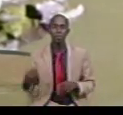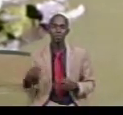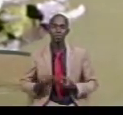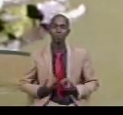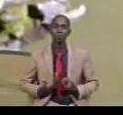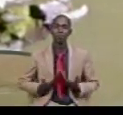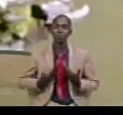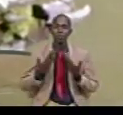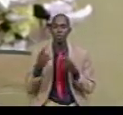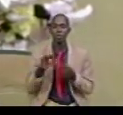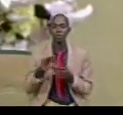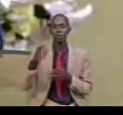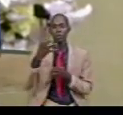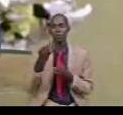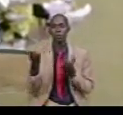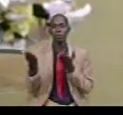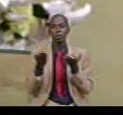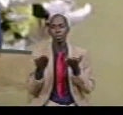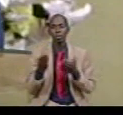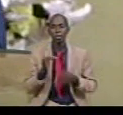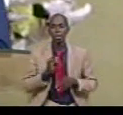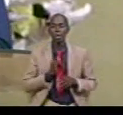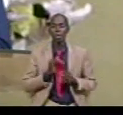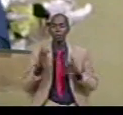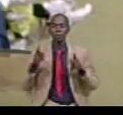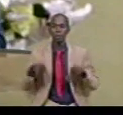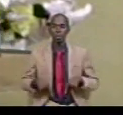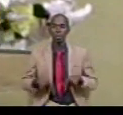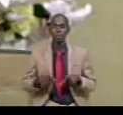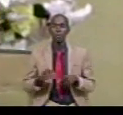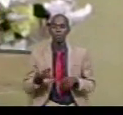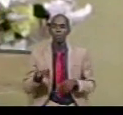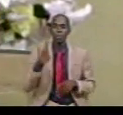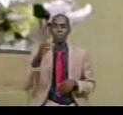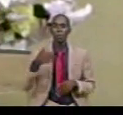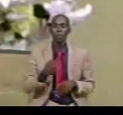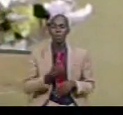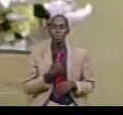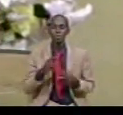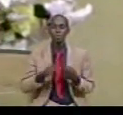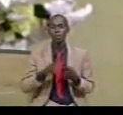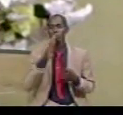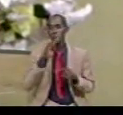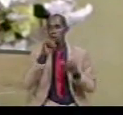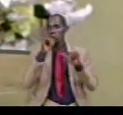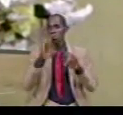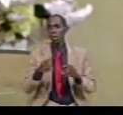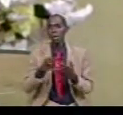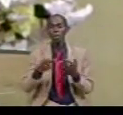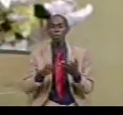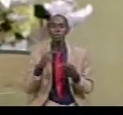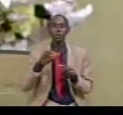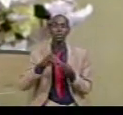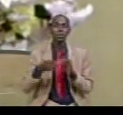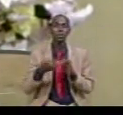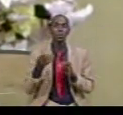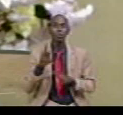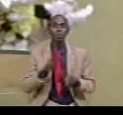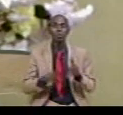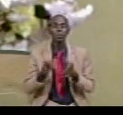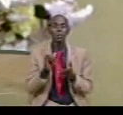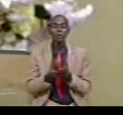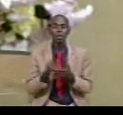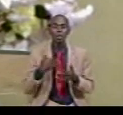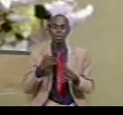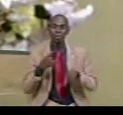a spirit of service. I personally count myself to be blessed among the numbers of those who have basked under